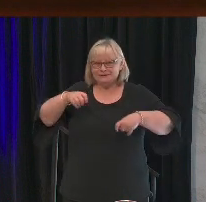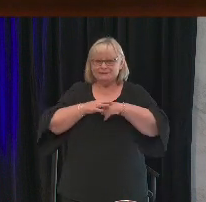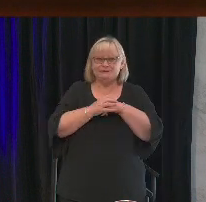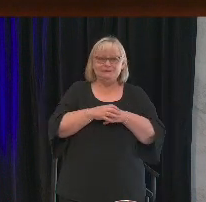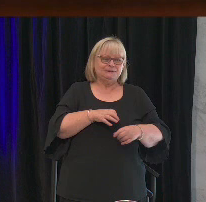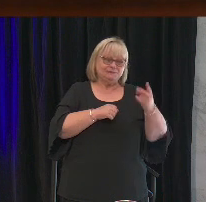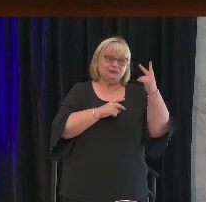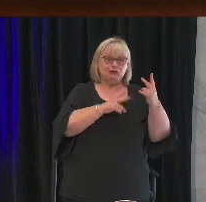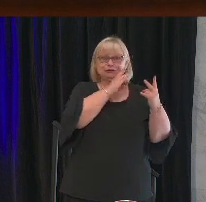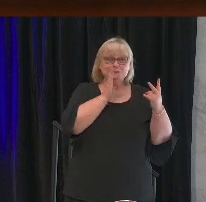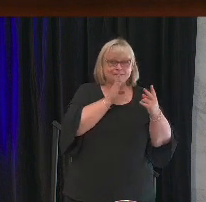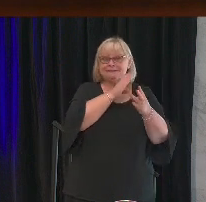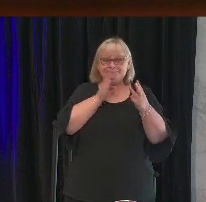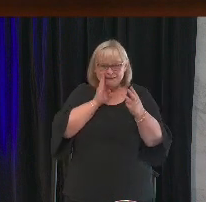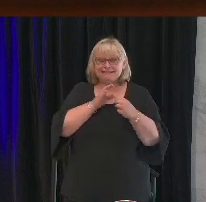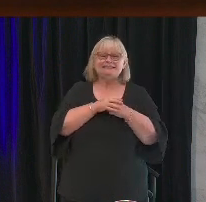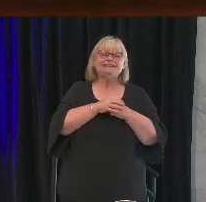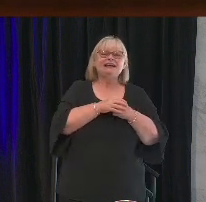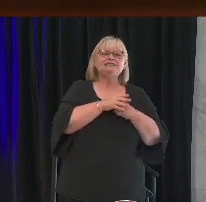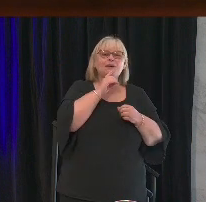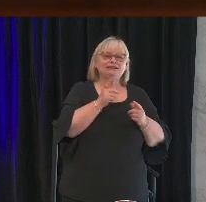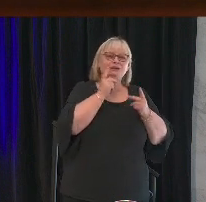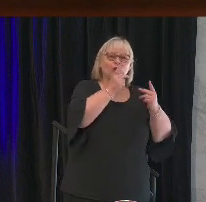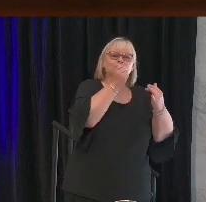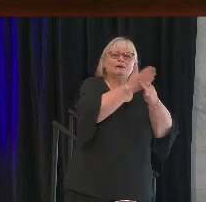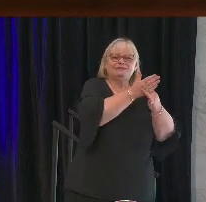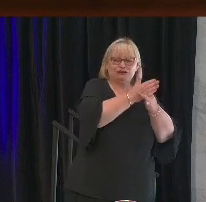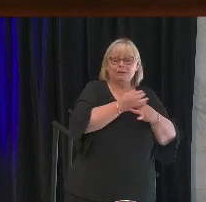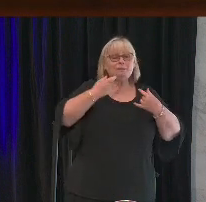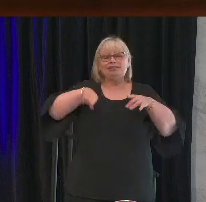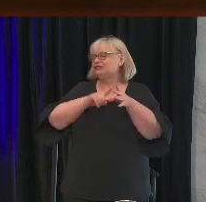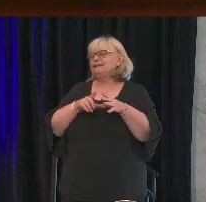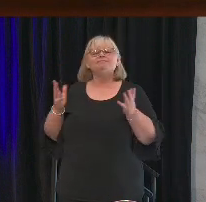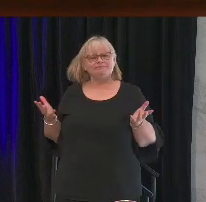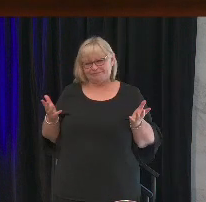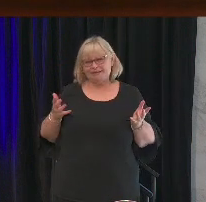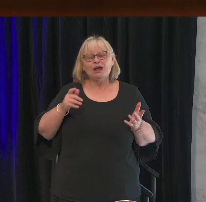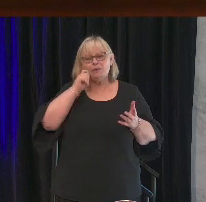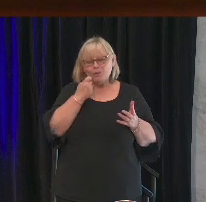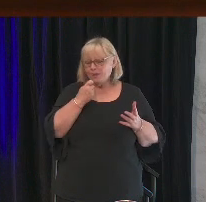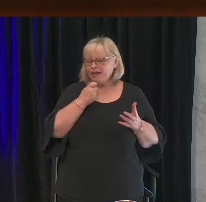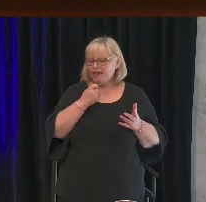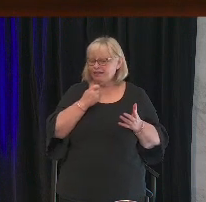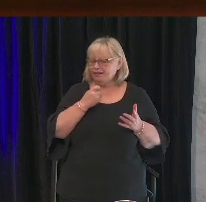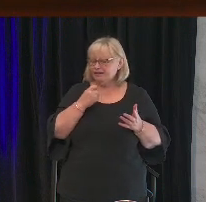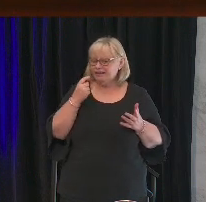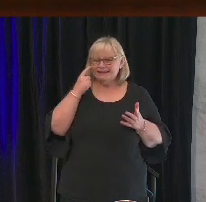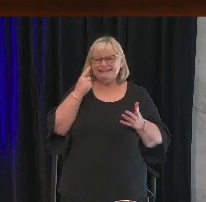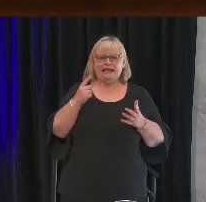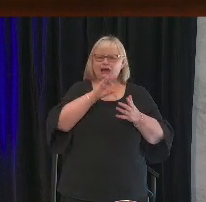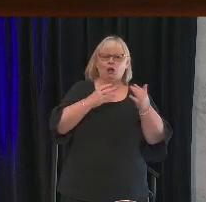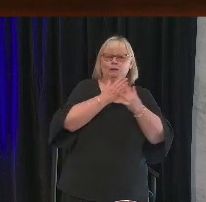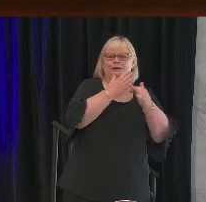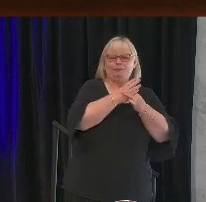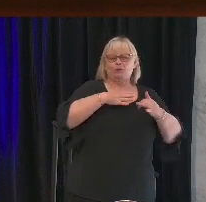2 for 2 for having to dash off to a division, but not this year. It would seem this year we'll at least be spared that